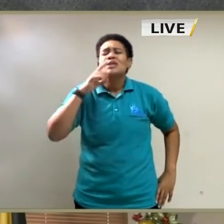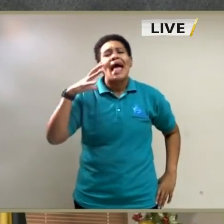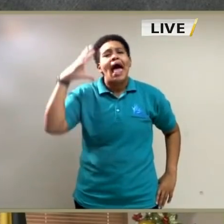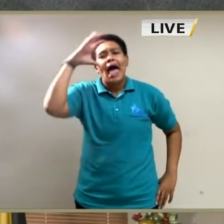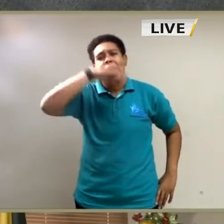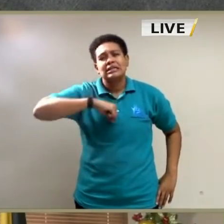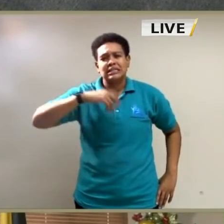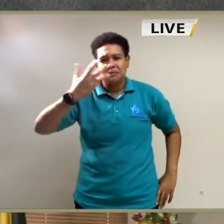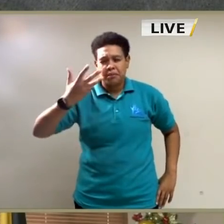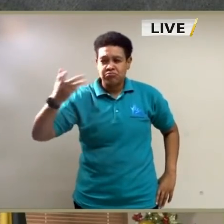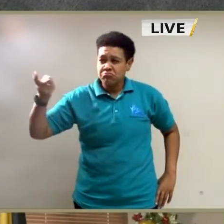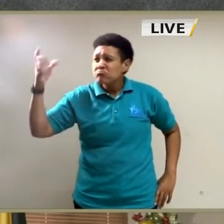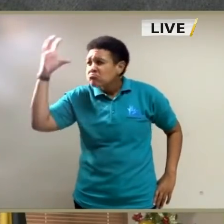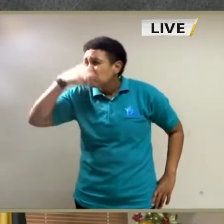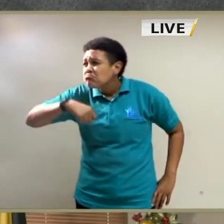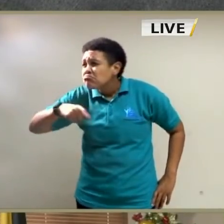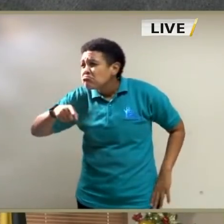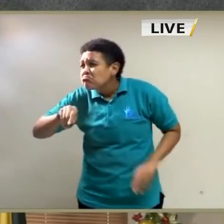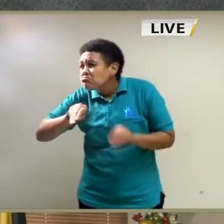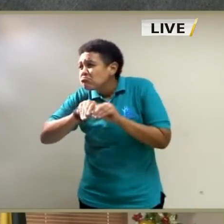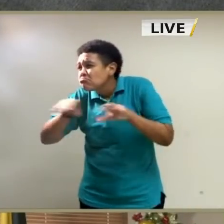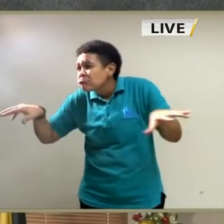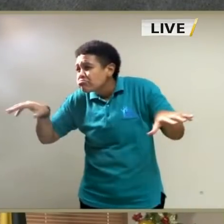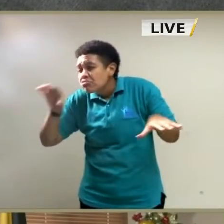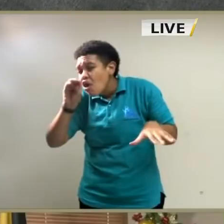estimated reproductive rate